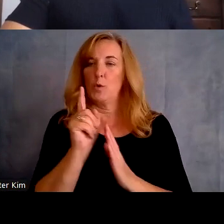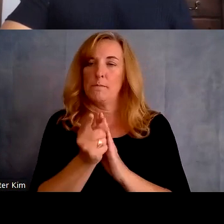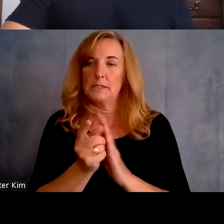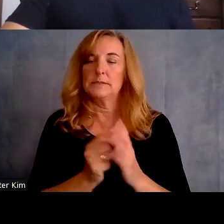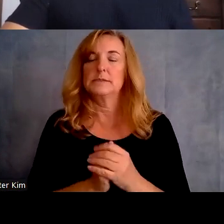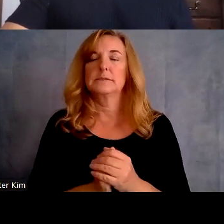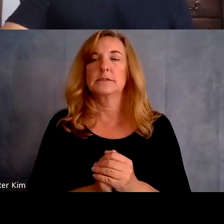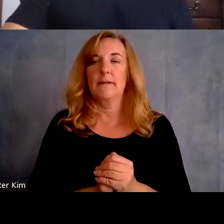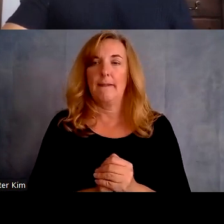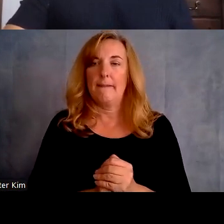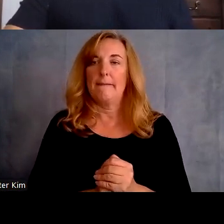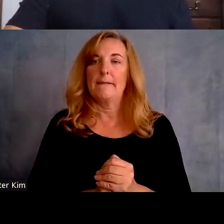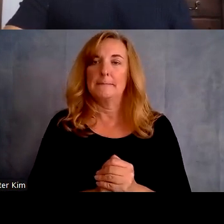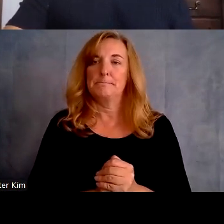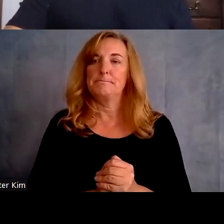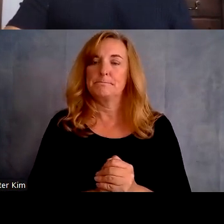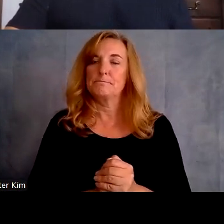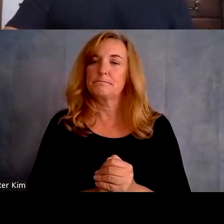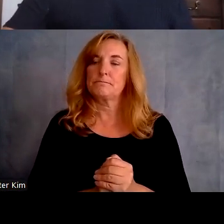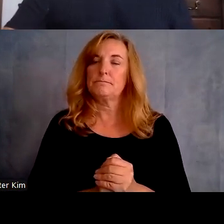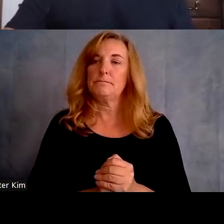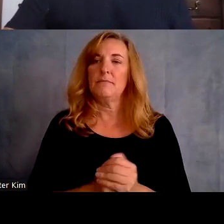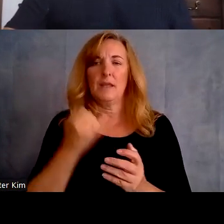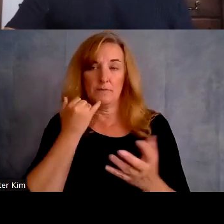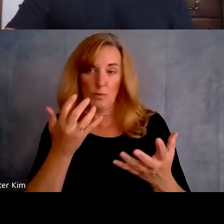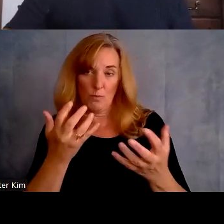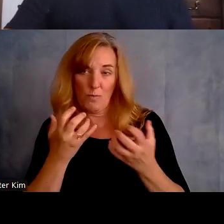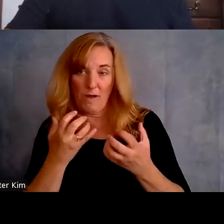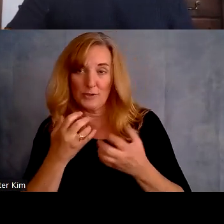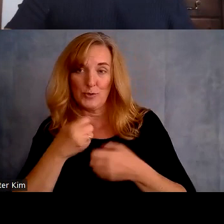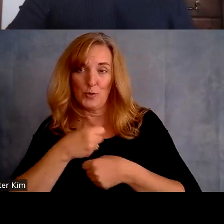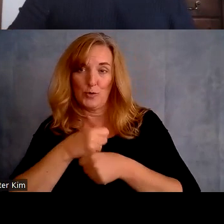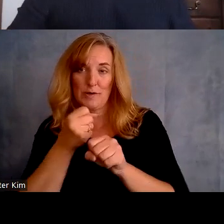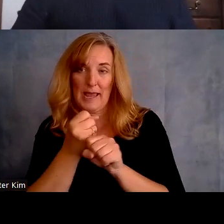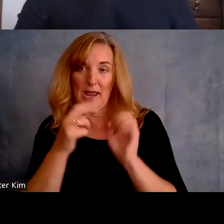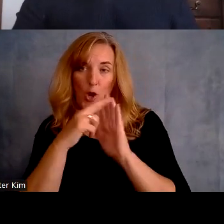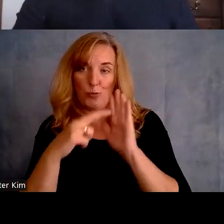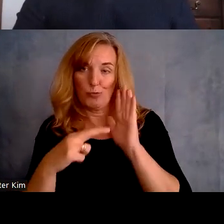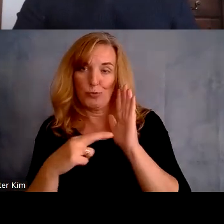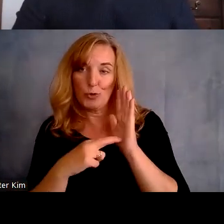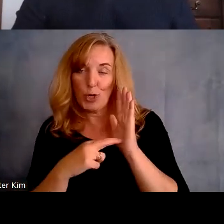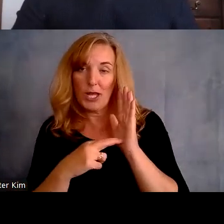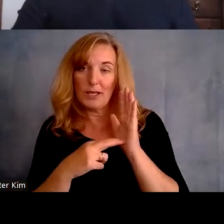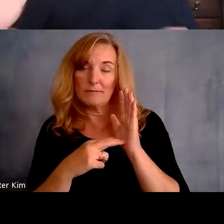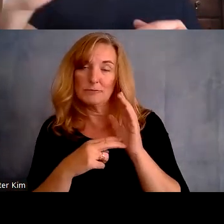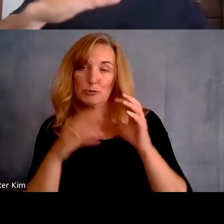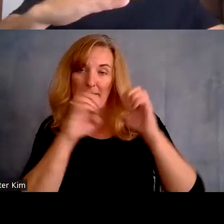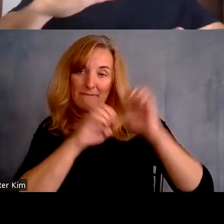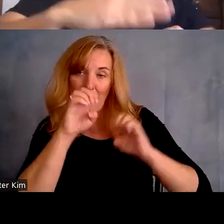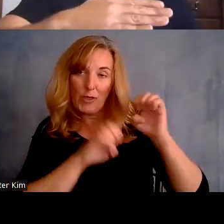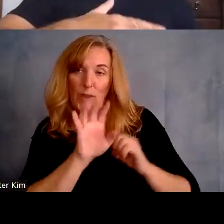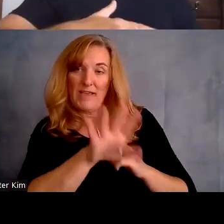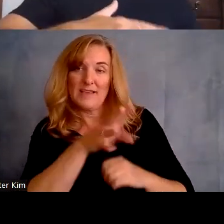to create some sort of rubric to evaluate it in terms of rhetoric, it would end